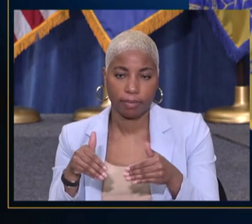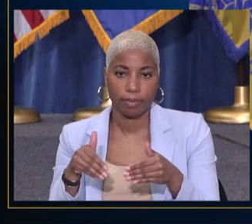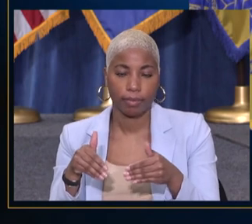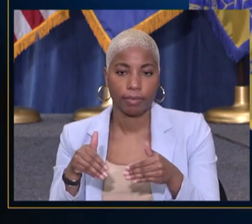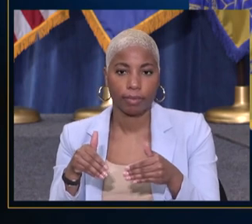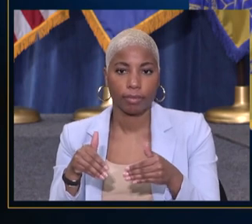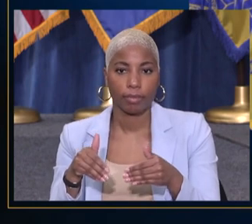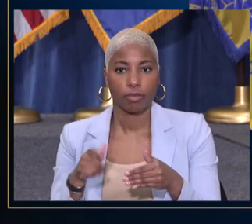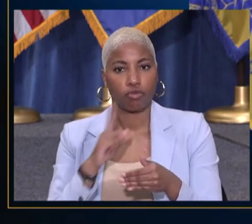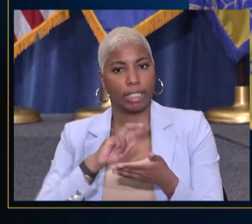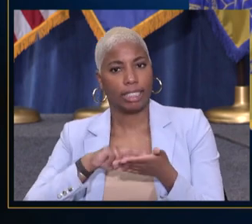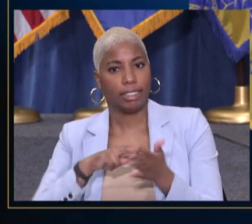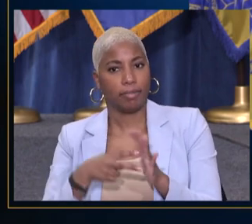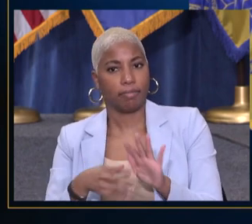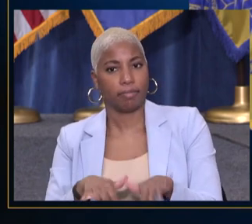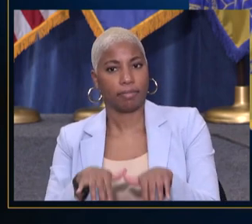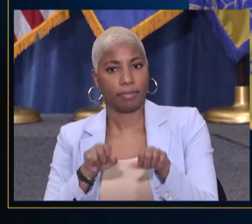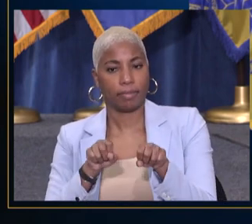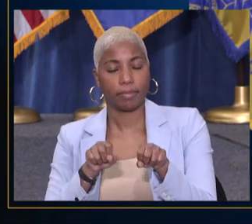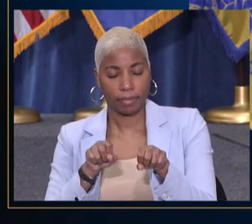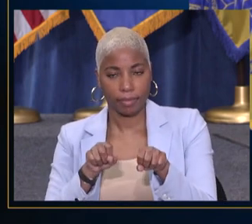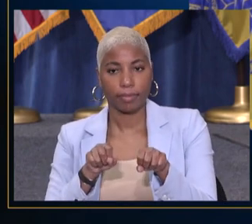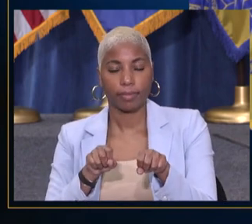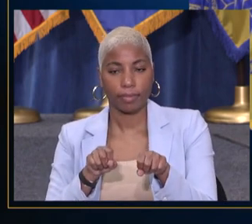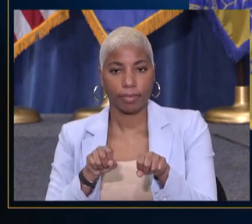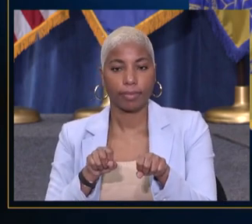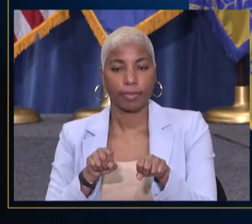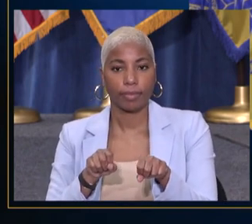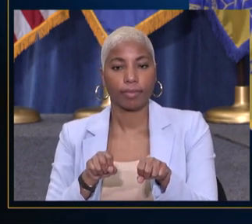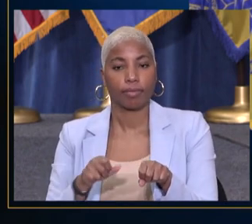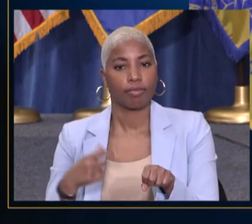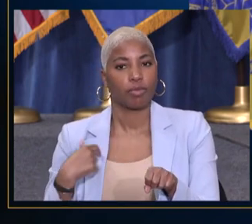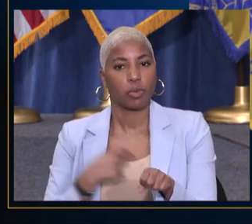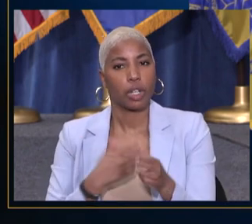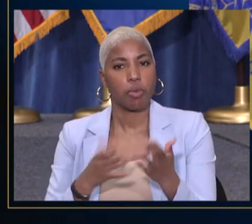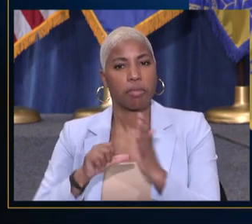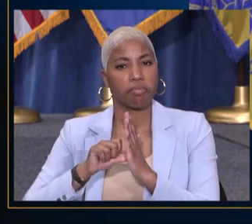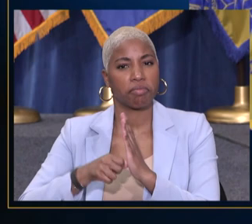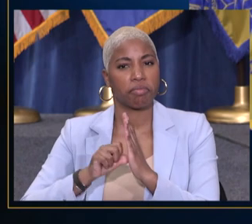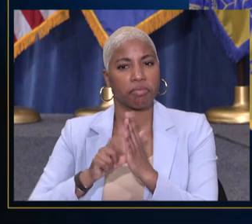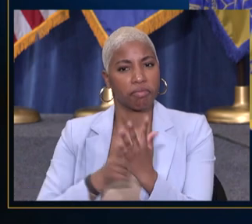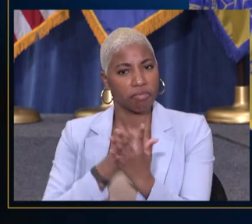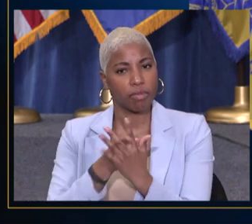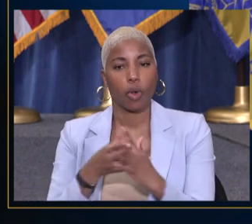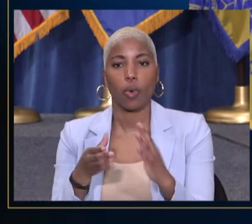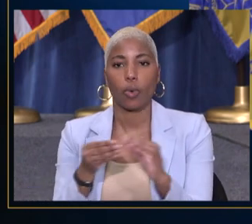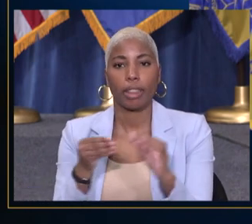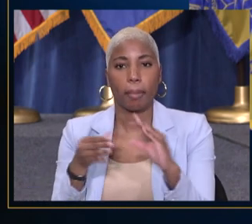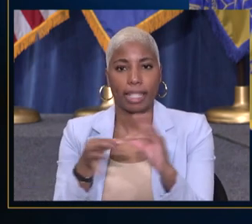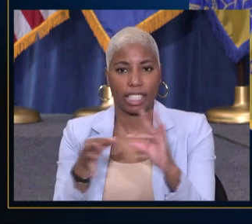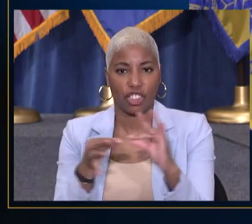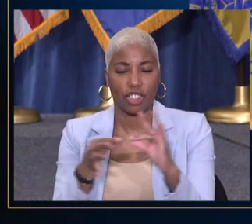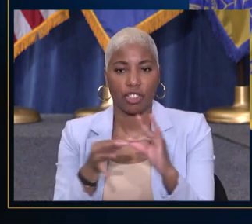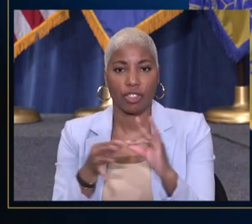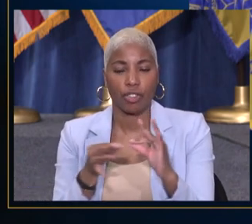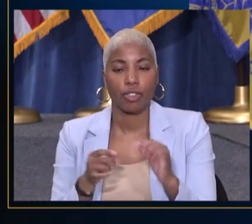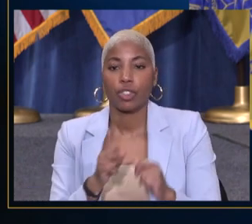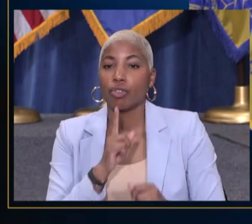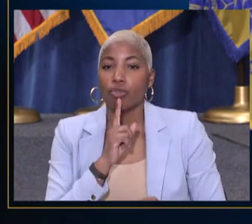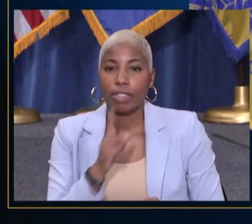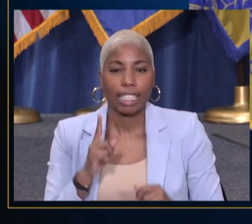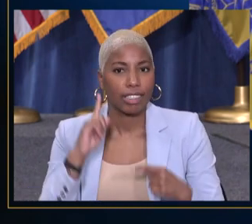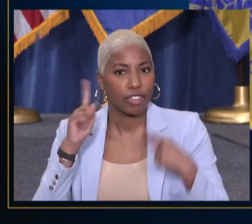that is intentional, that is meant to send a message, especially right now in this crazy time